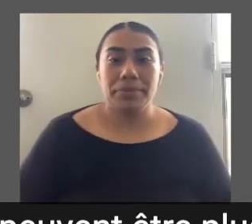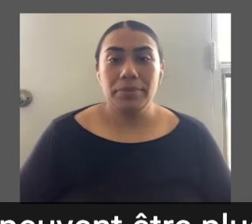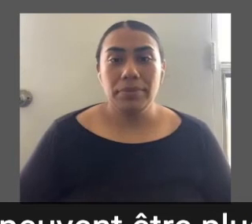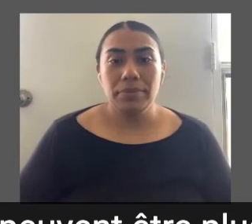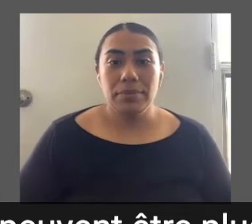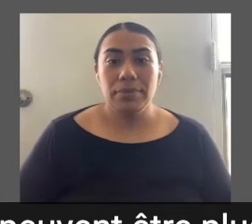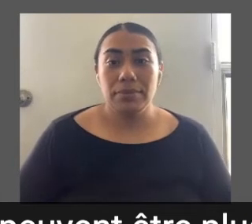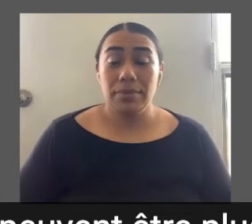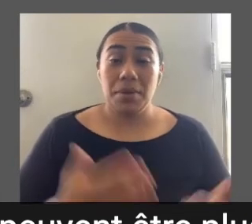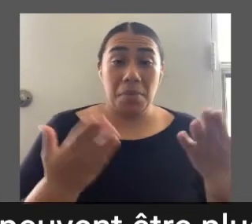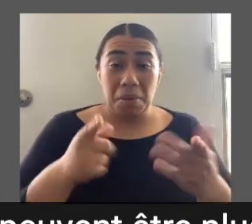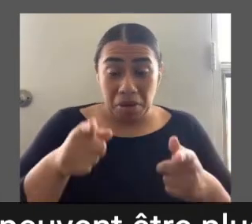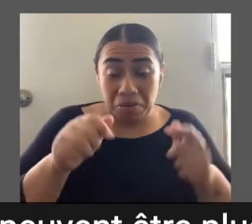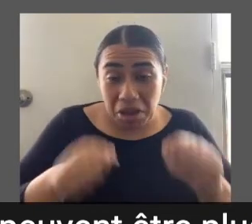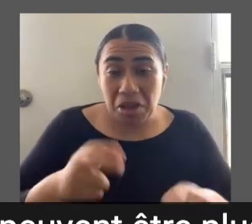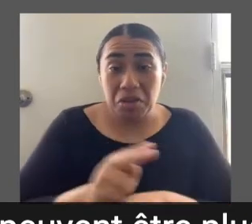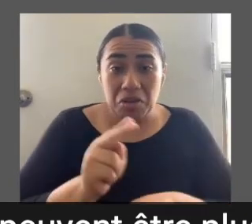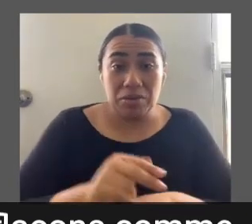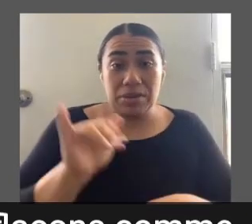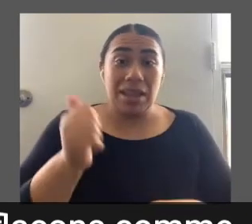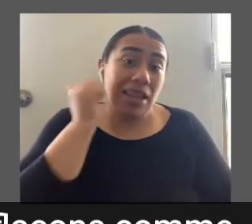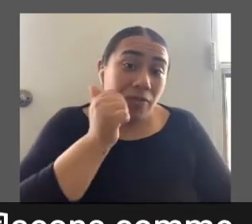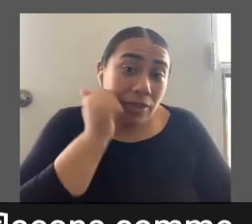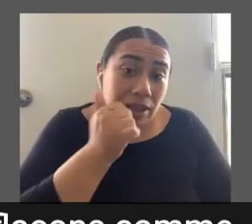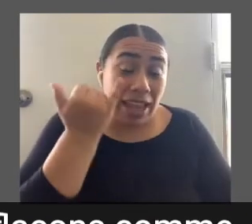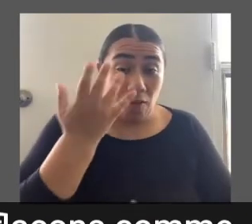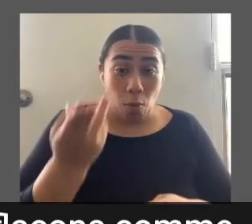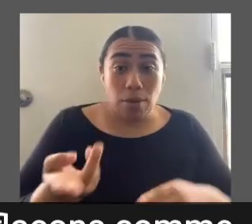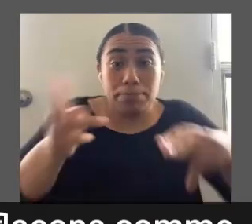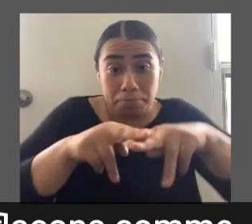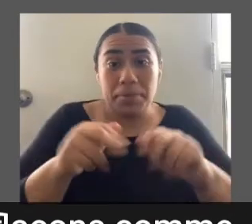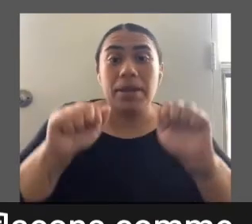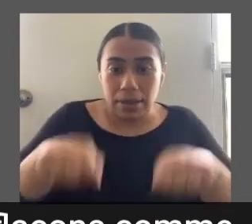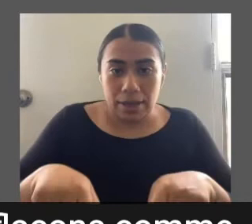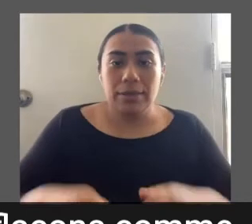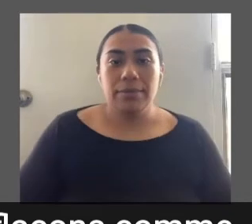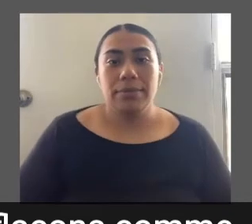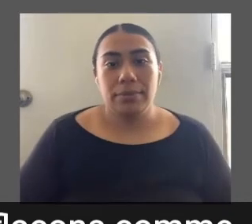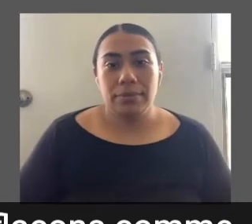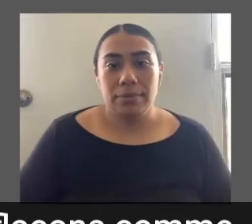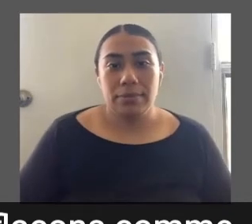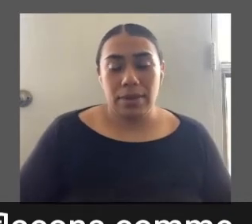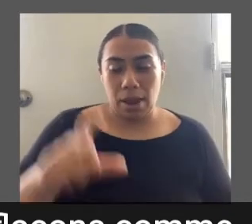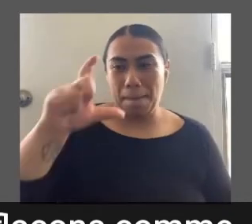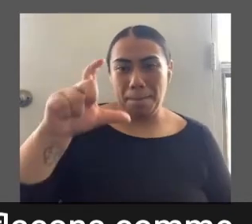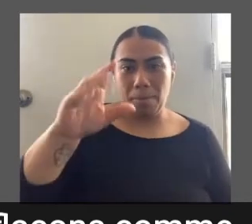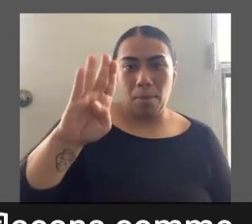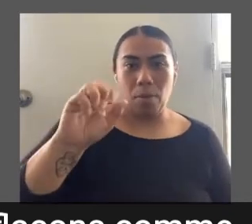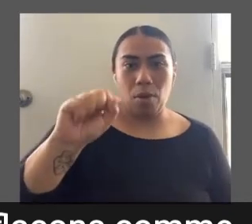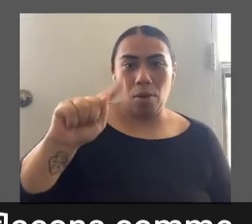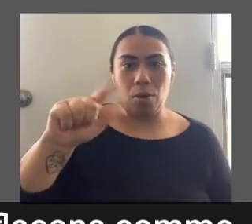of that dosage since they are more discreet and can be easier to administer. And they often come in bottles like this